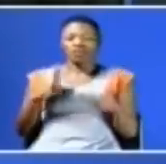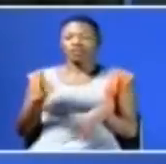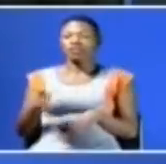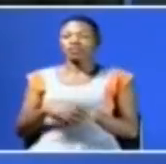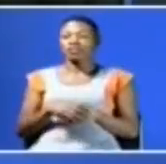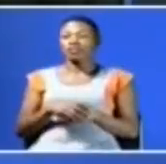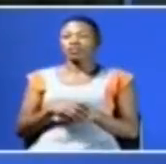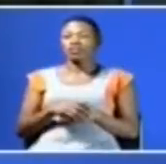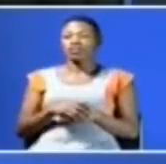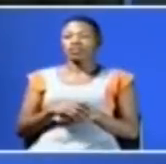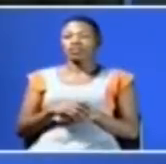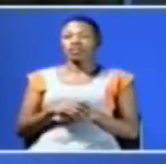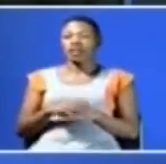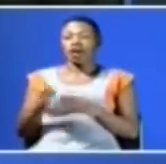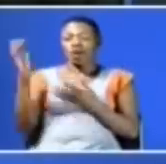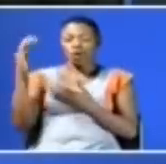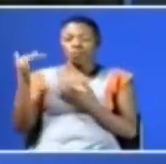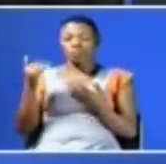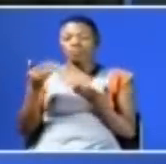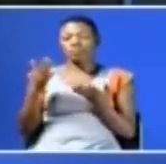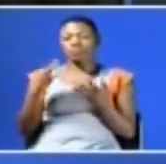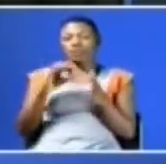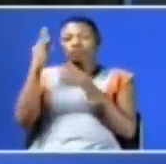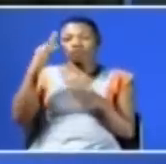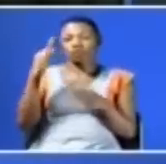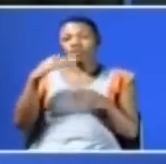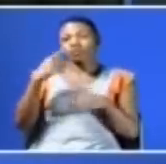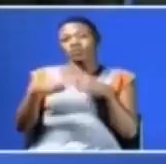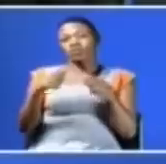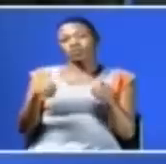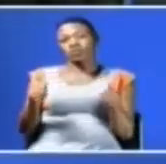we cannot be hopeless. I hope we will not get to that.